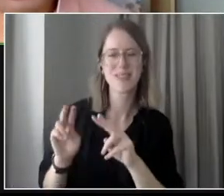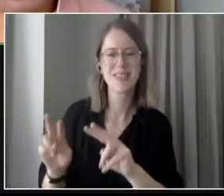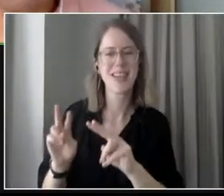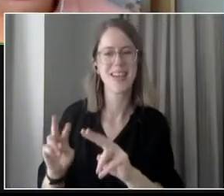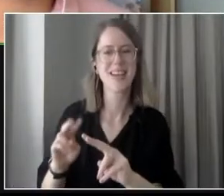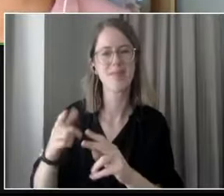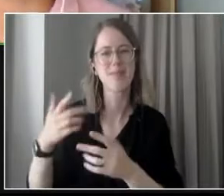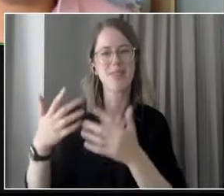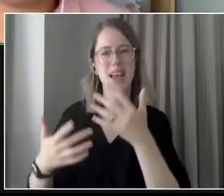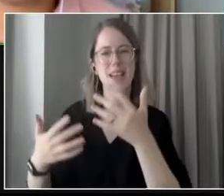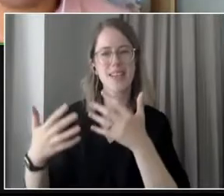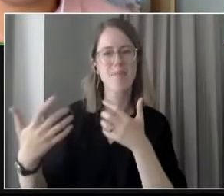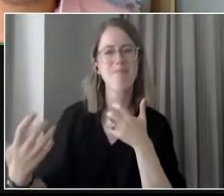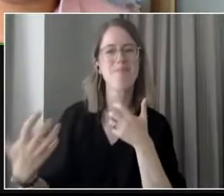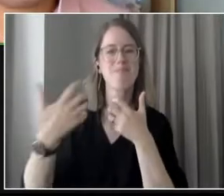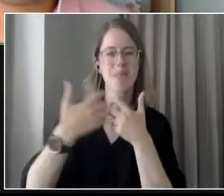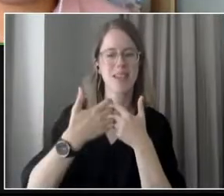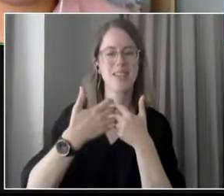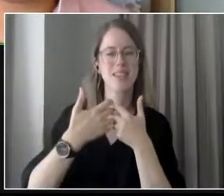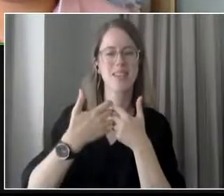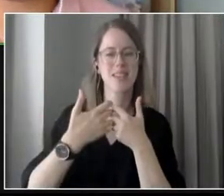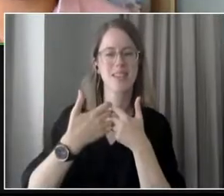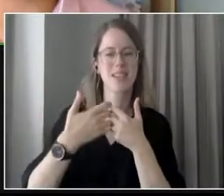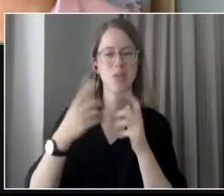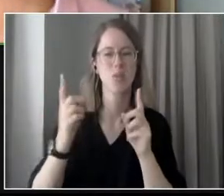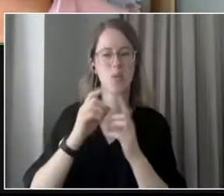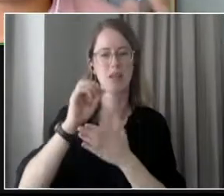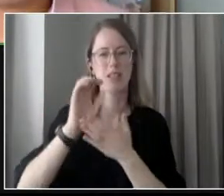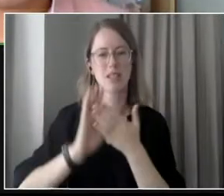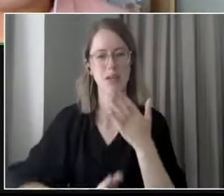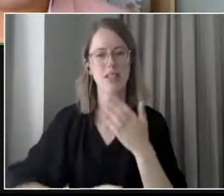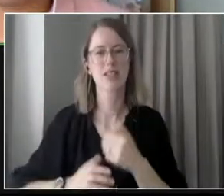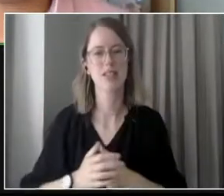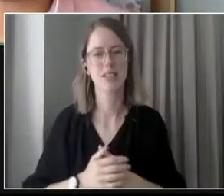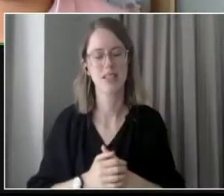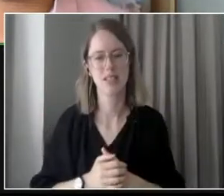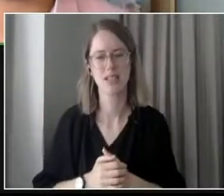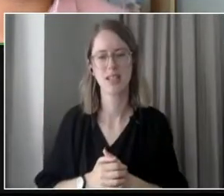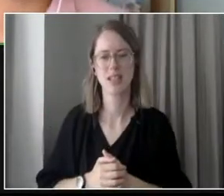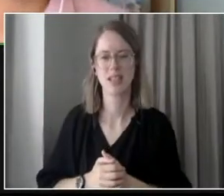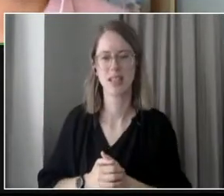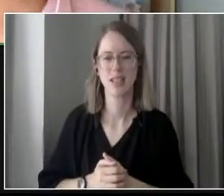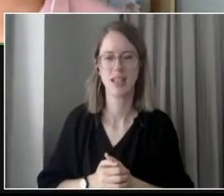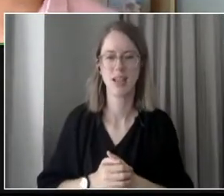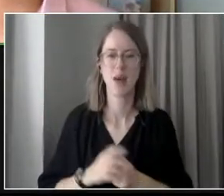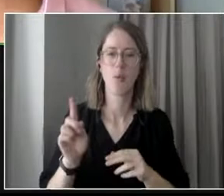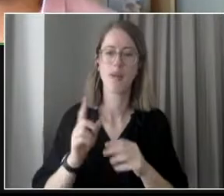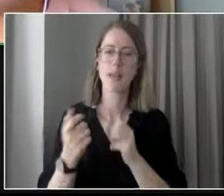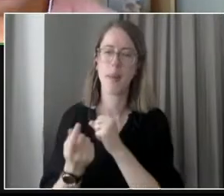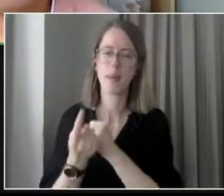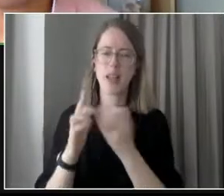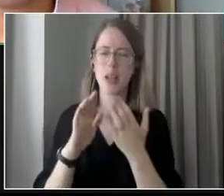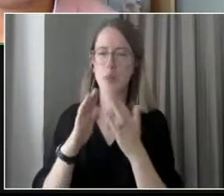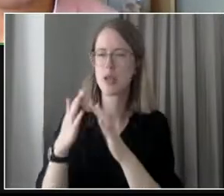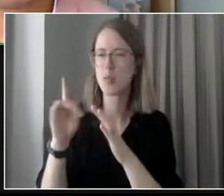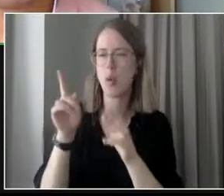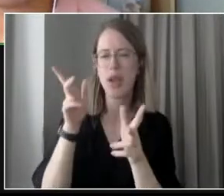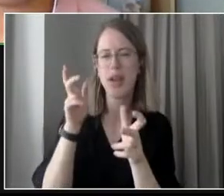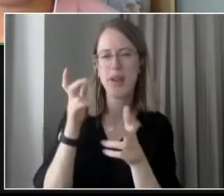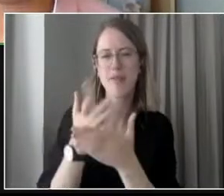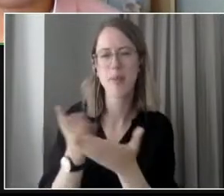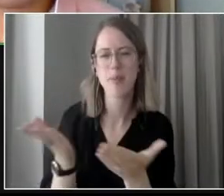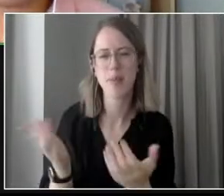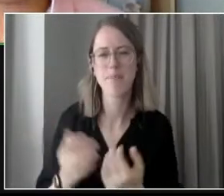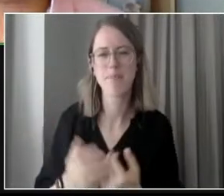data actually backs up what we are experiencing and what we are seeing from our communities and what we are hearing from our communities